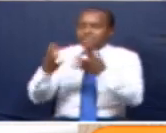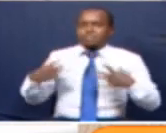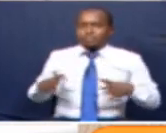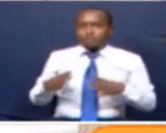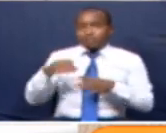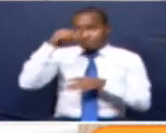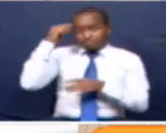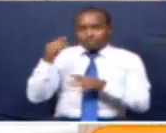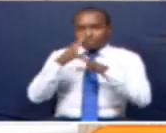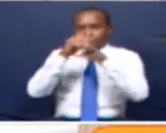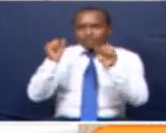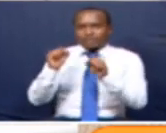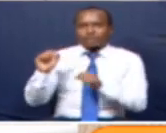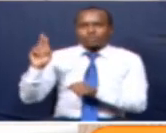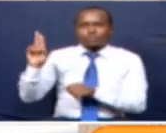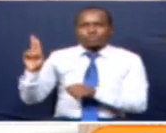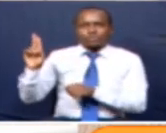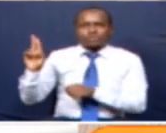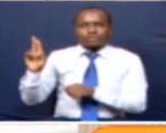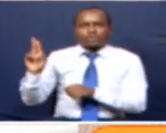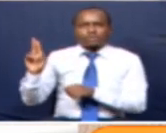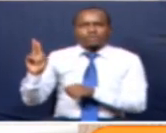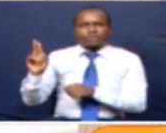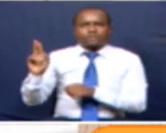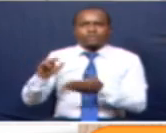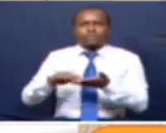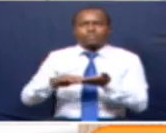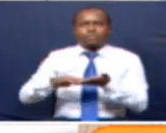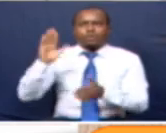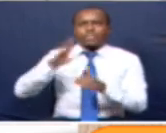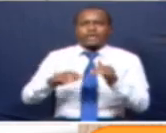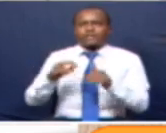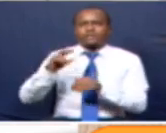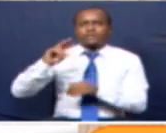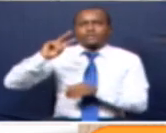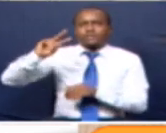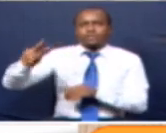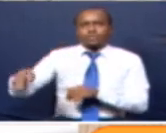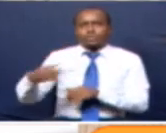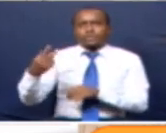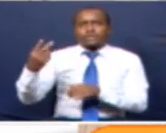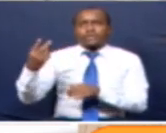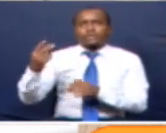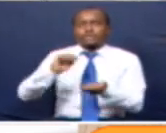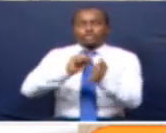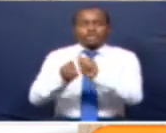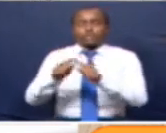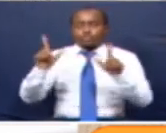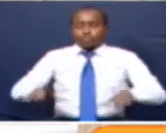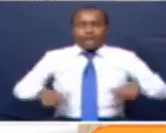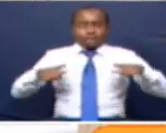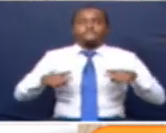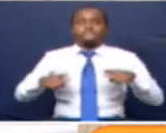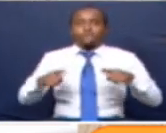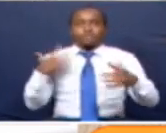think President Uhuru commuted about 2,000, over 2,000 death row sentences to life imprisonment. Mm-hmm. So right now